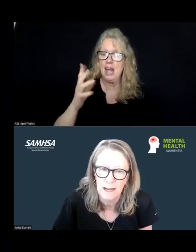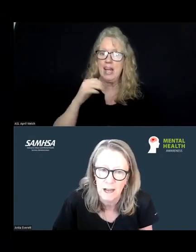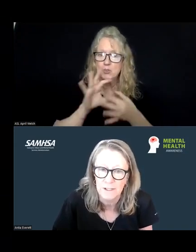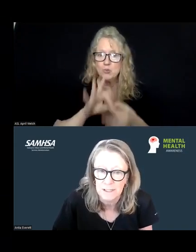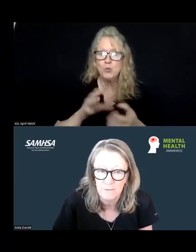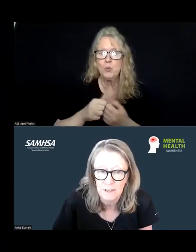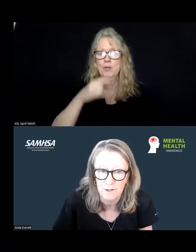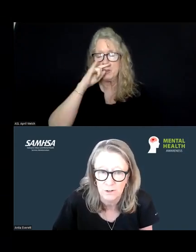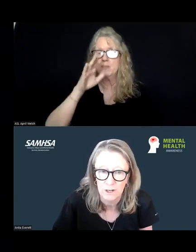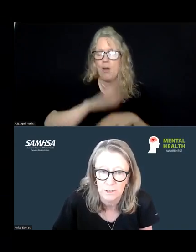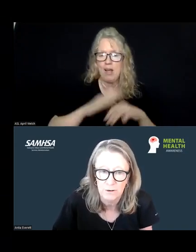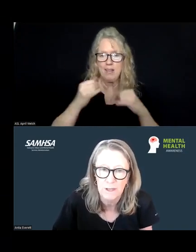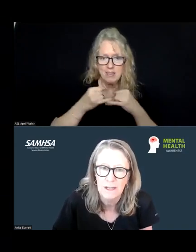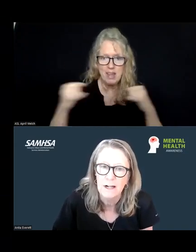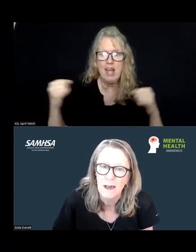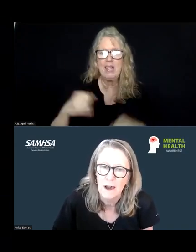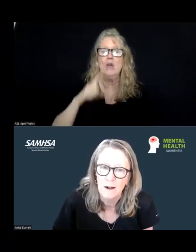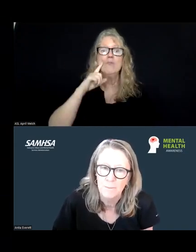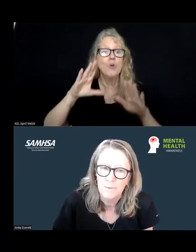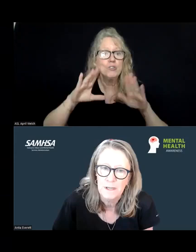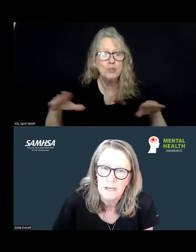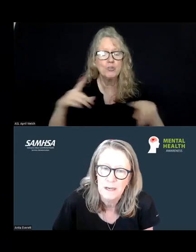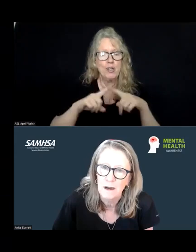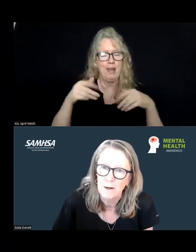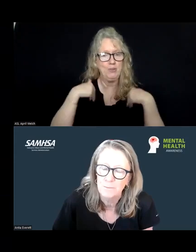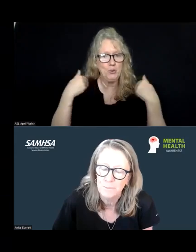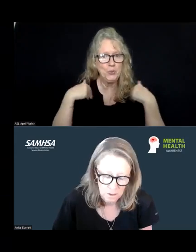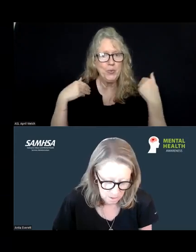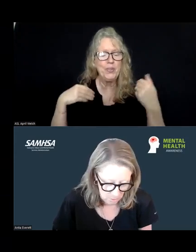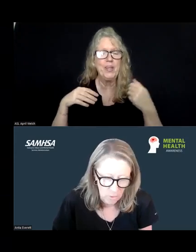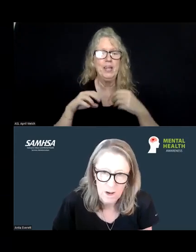kids' online health and safety for children and youth. And